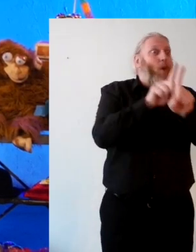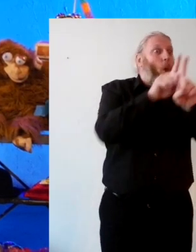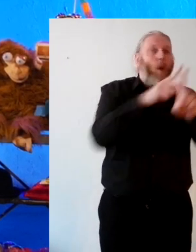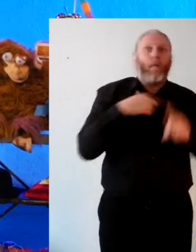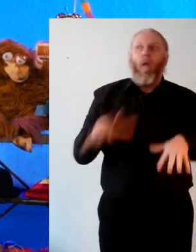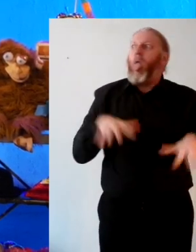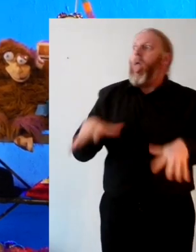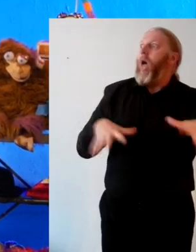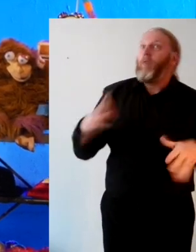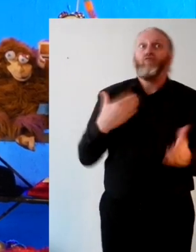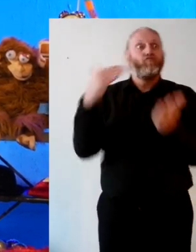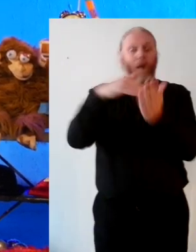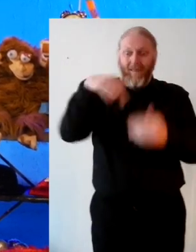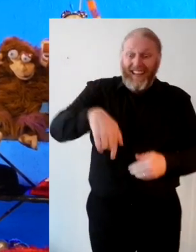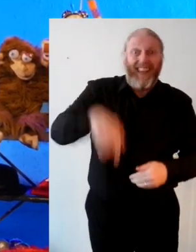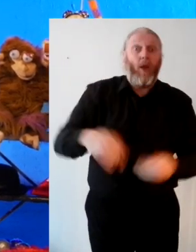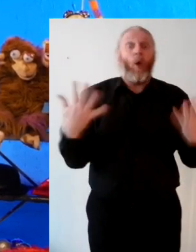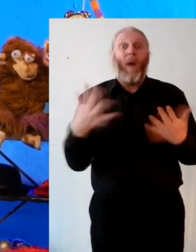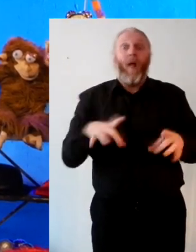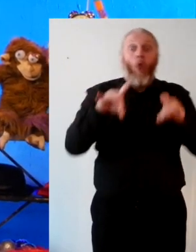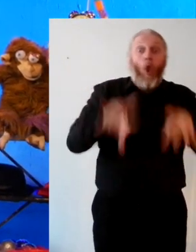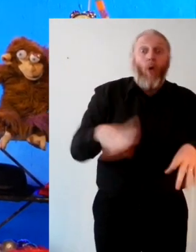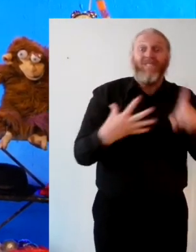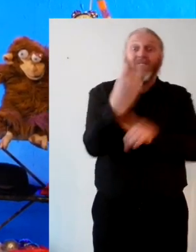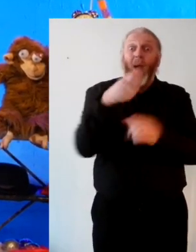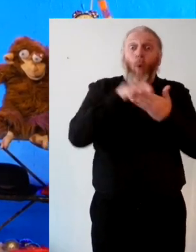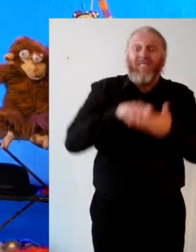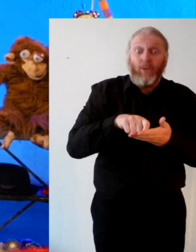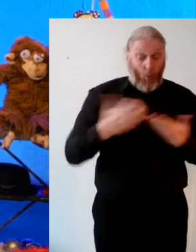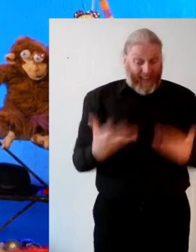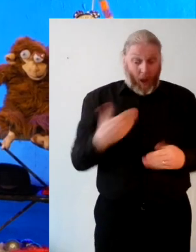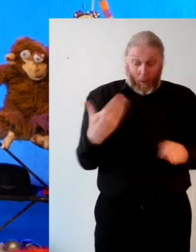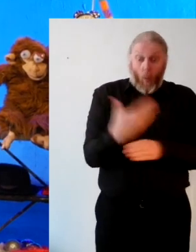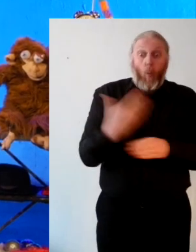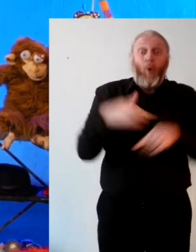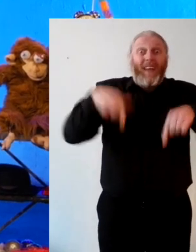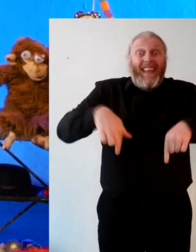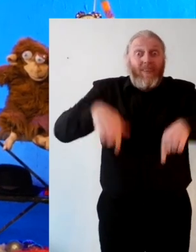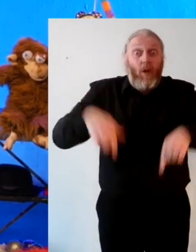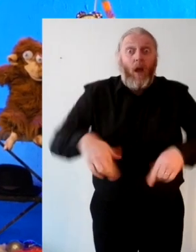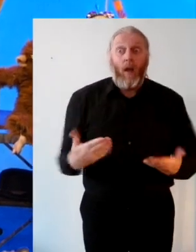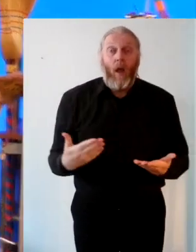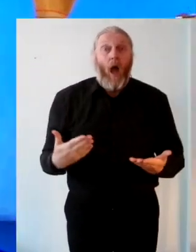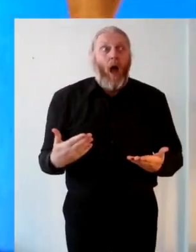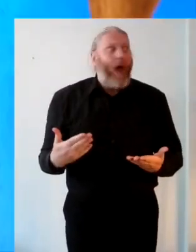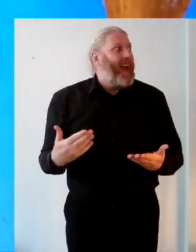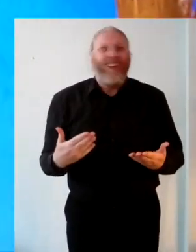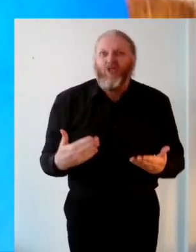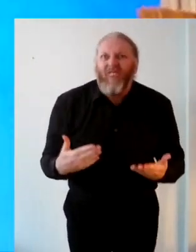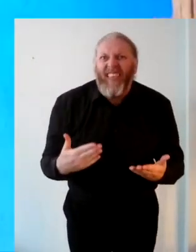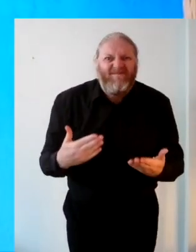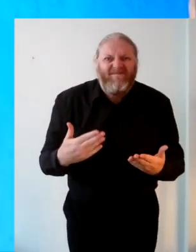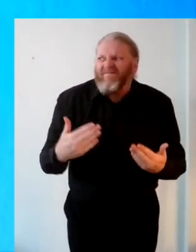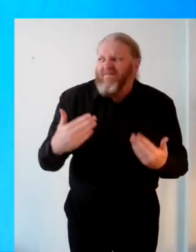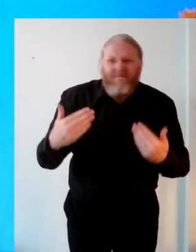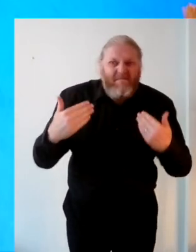ended up here in this lost and found office. So now I'm working here in this lost and found office. Actually, I'm not